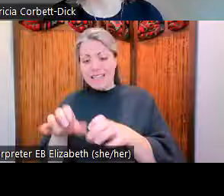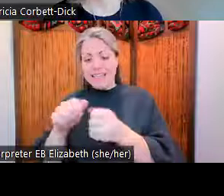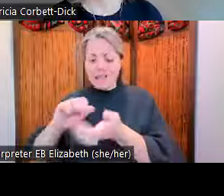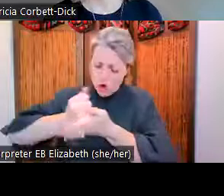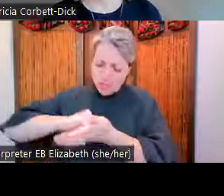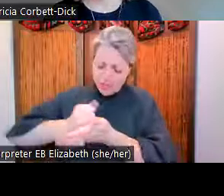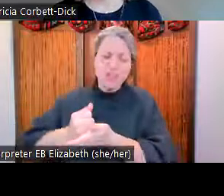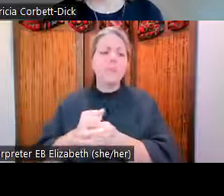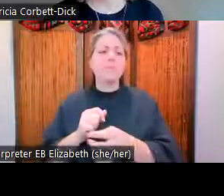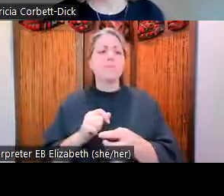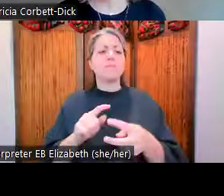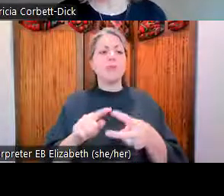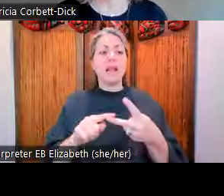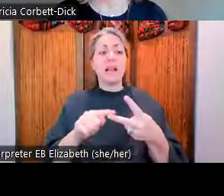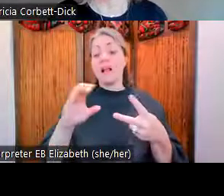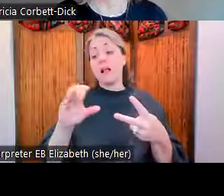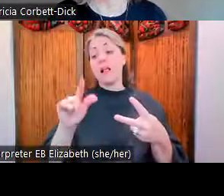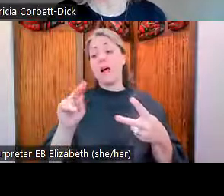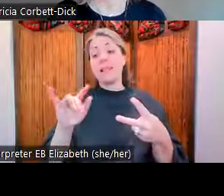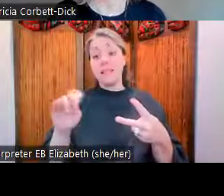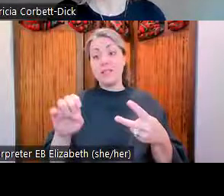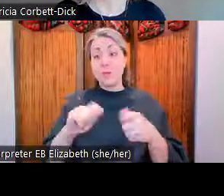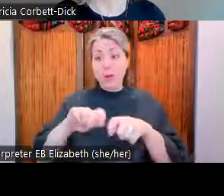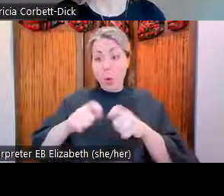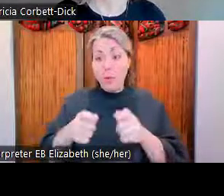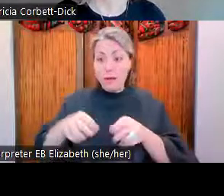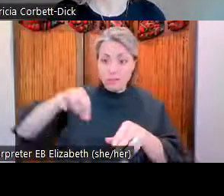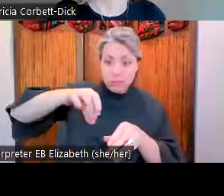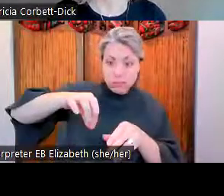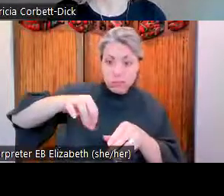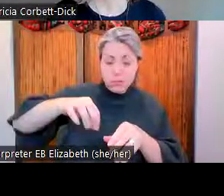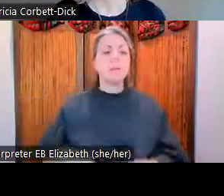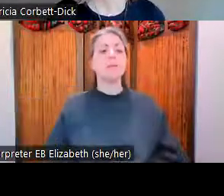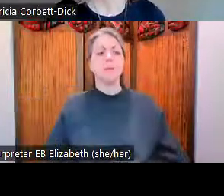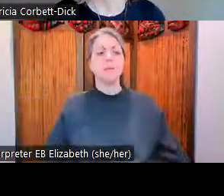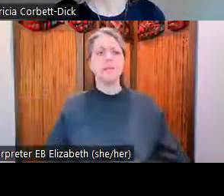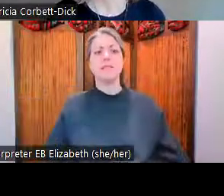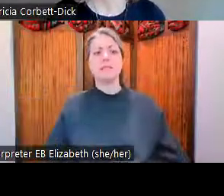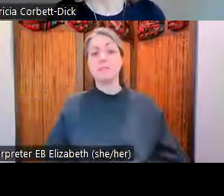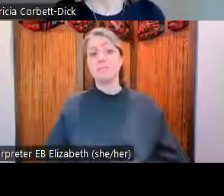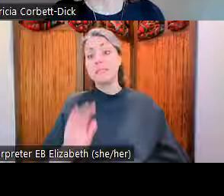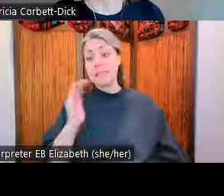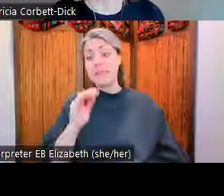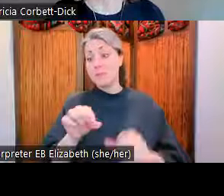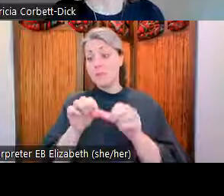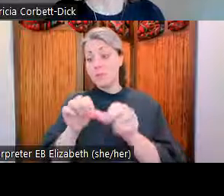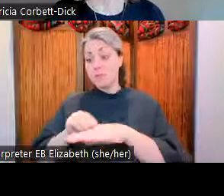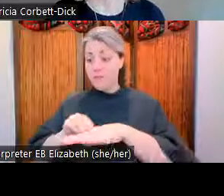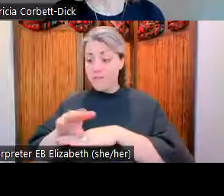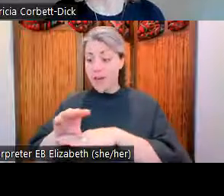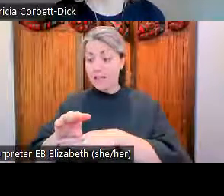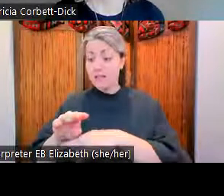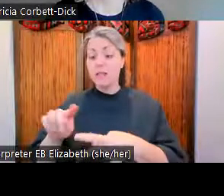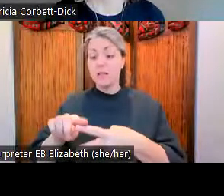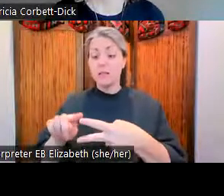clonidine capsule can be opened. And this seems to have effect on both norepinephrine and dopamine as